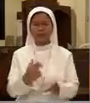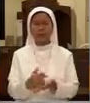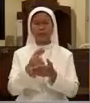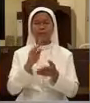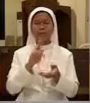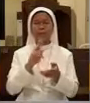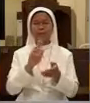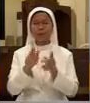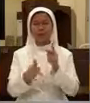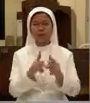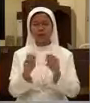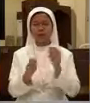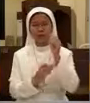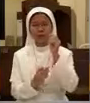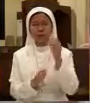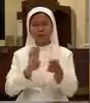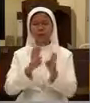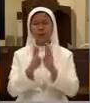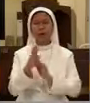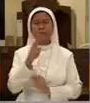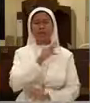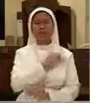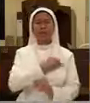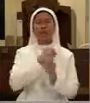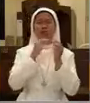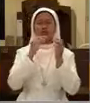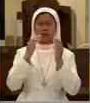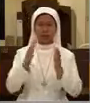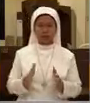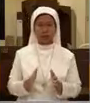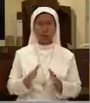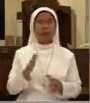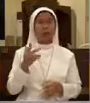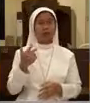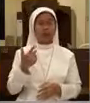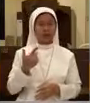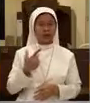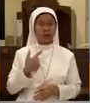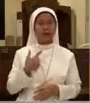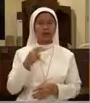missionaries when restrictions happen.